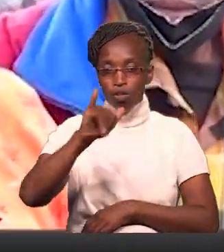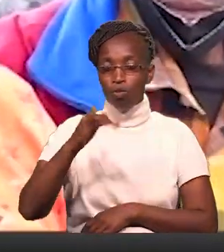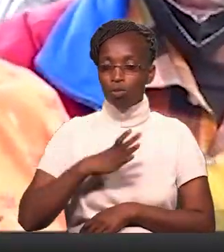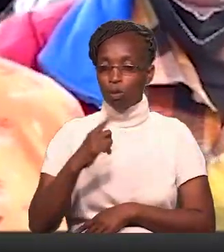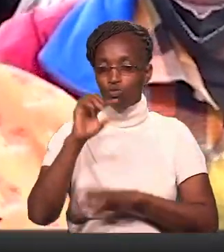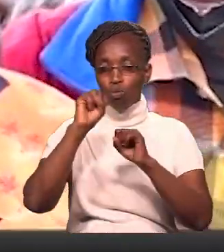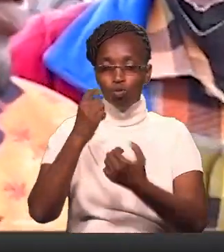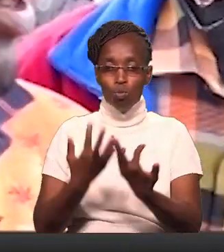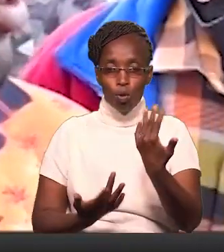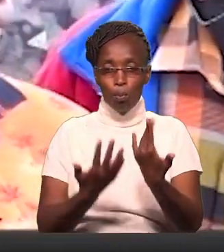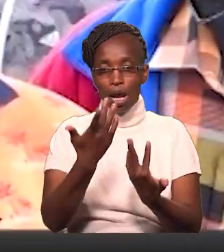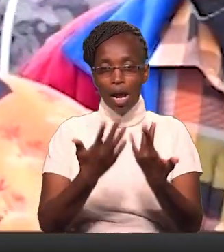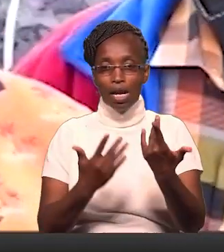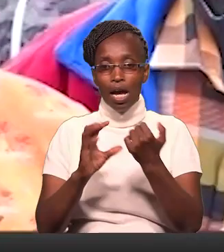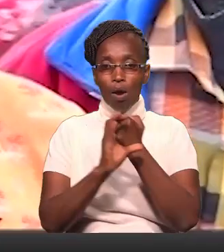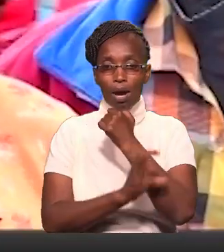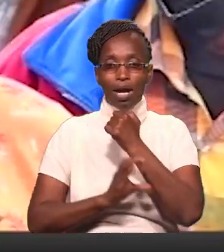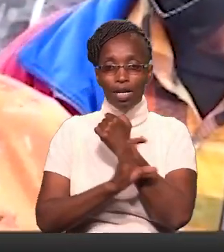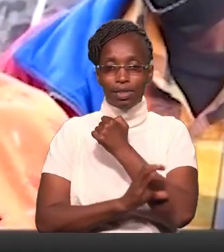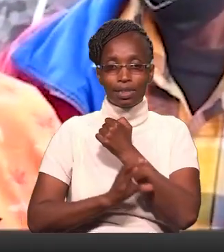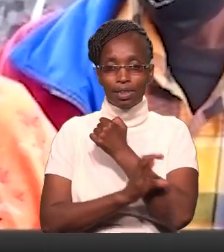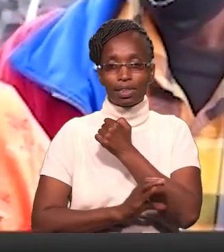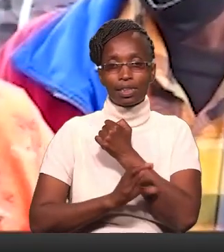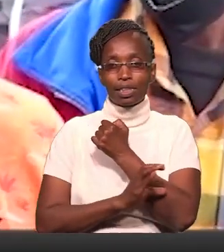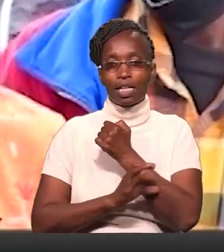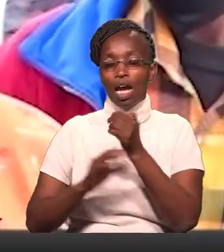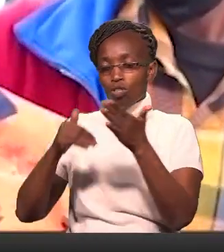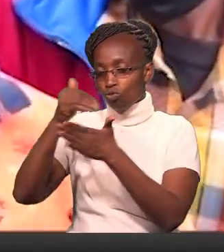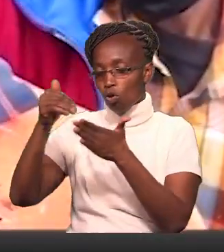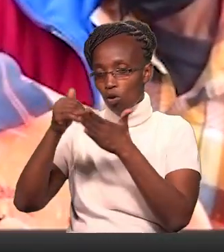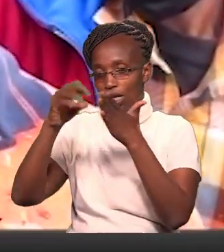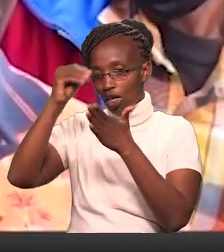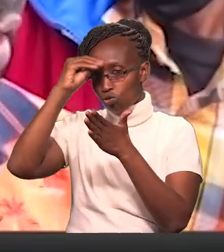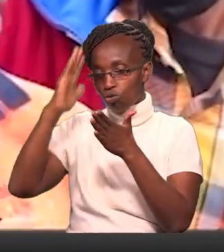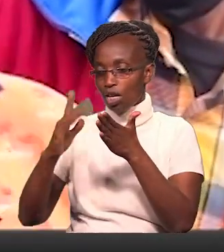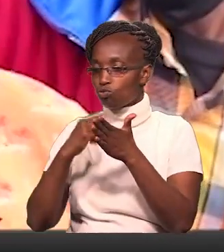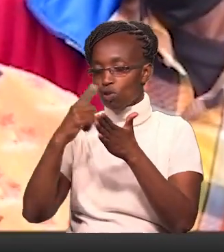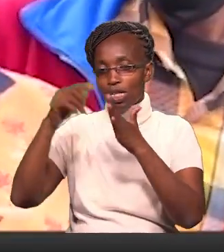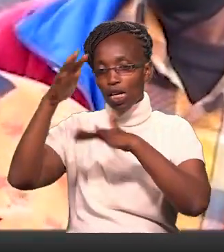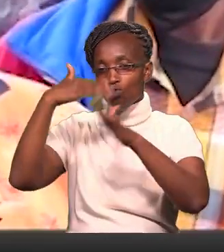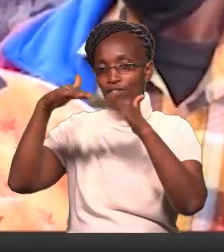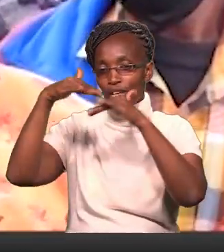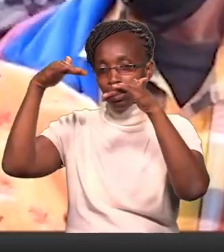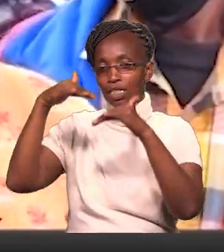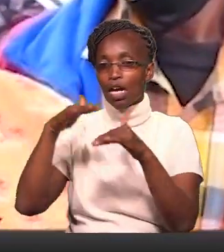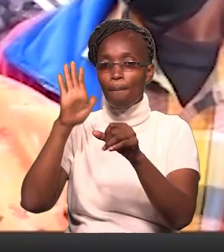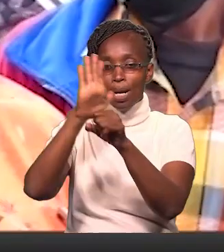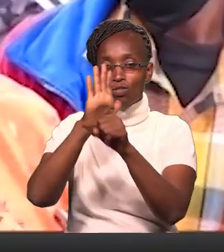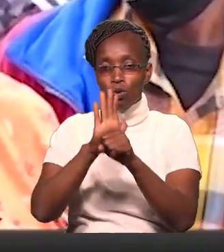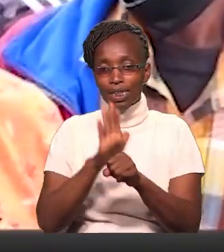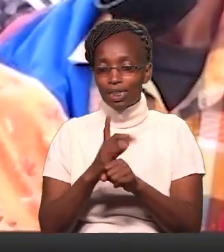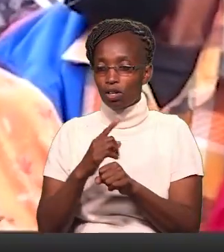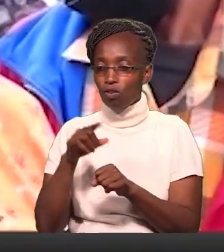who can ban this country of ours and to our students in universities most